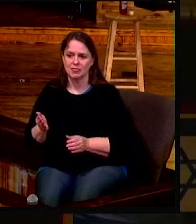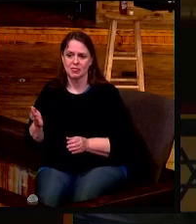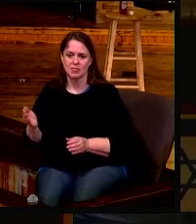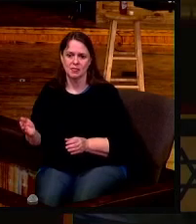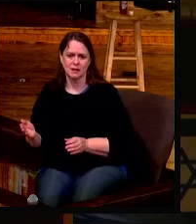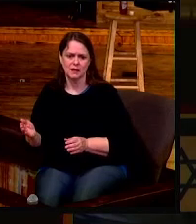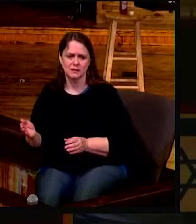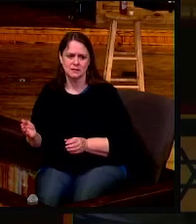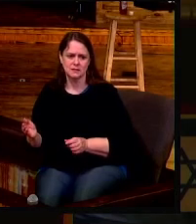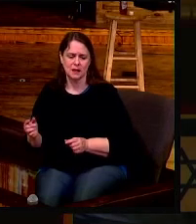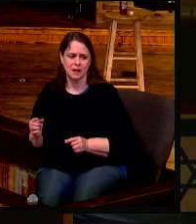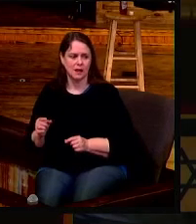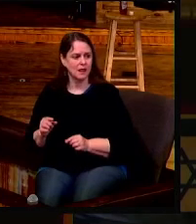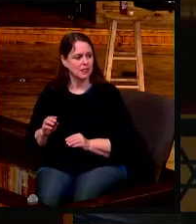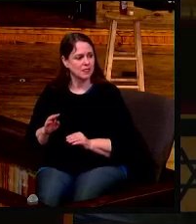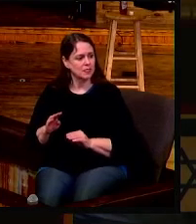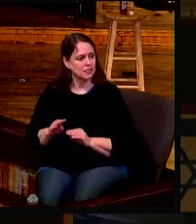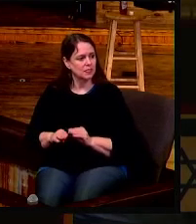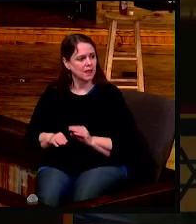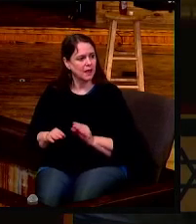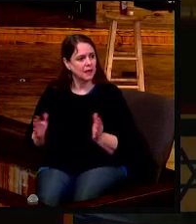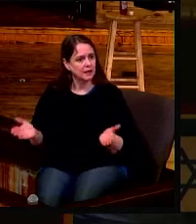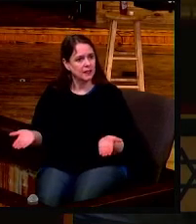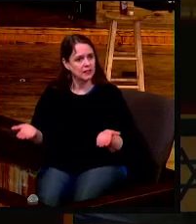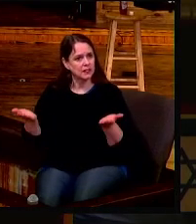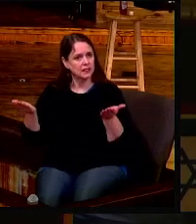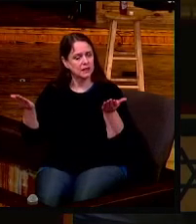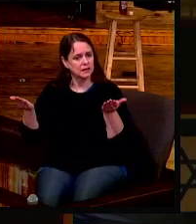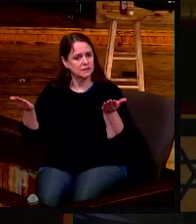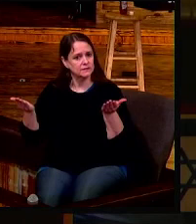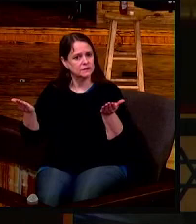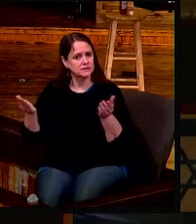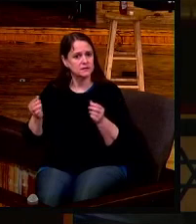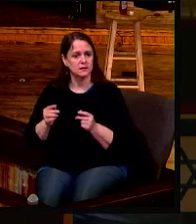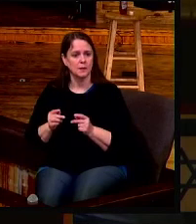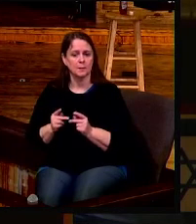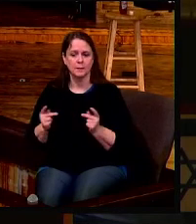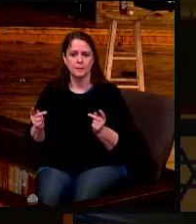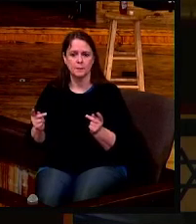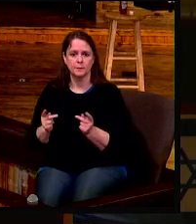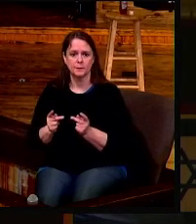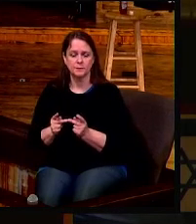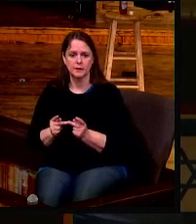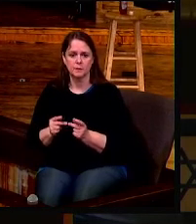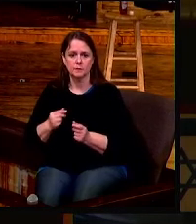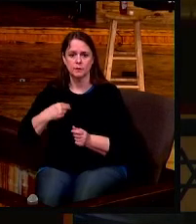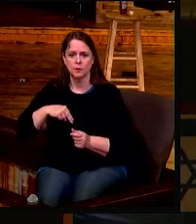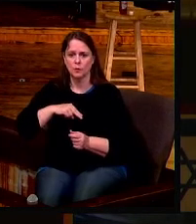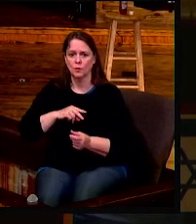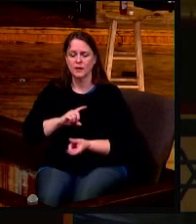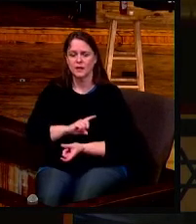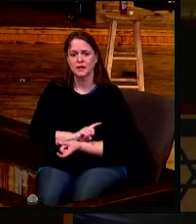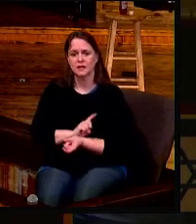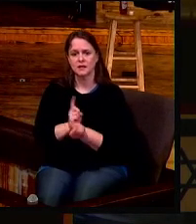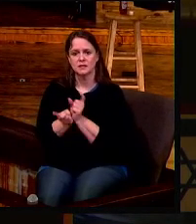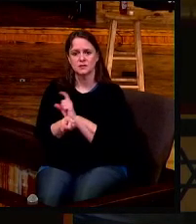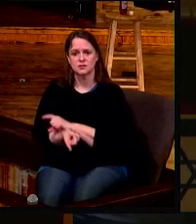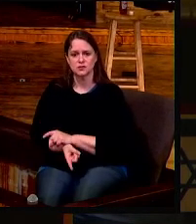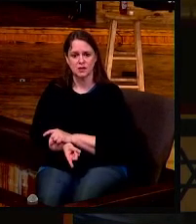are affirming, that are uplifting and encouraging, we can change the atmosphere.